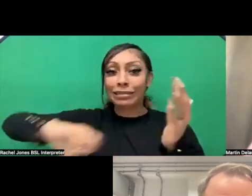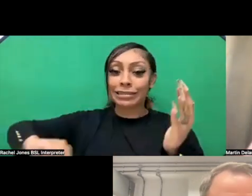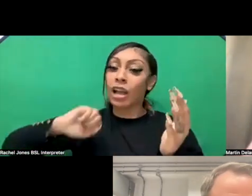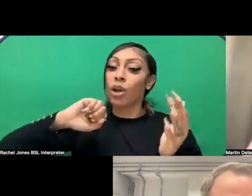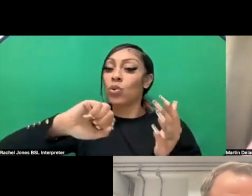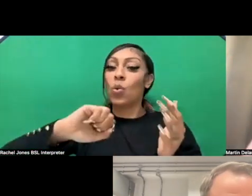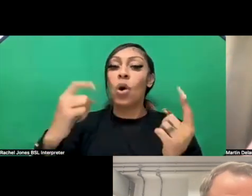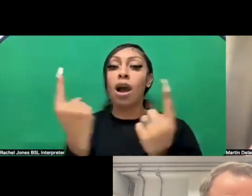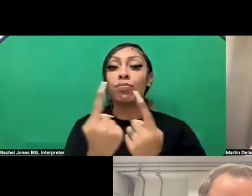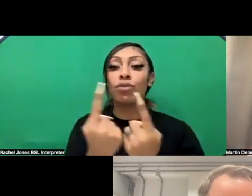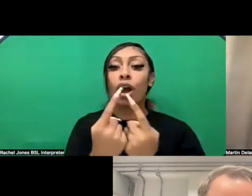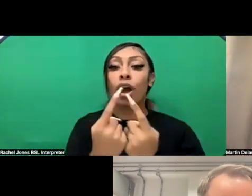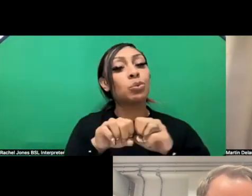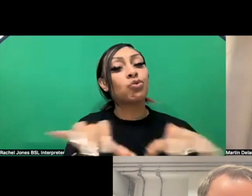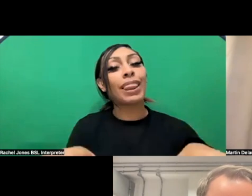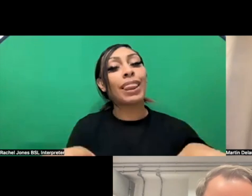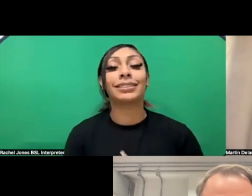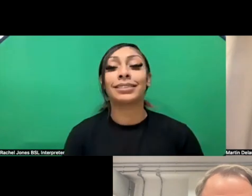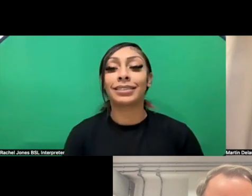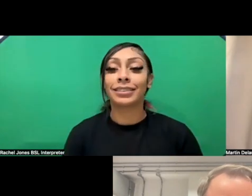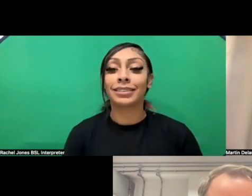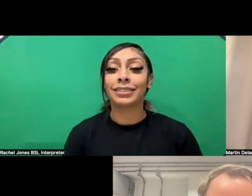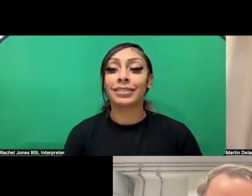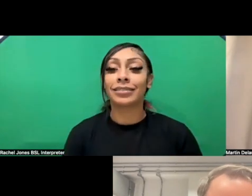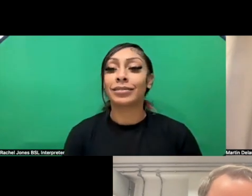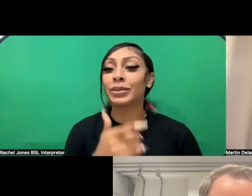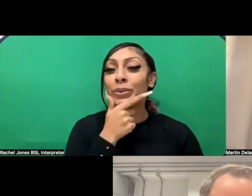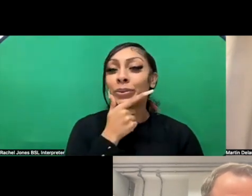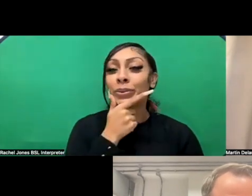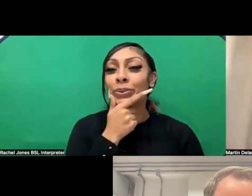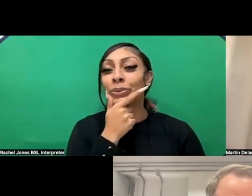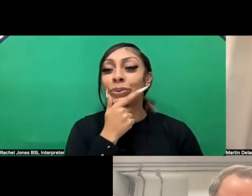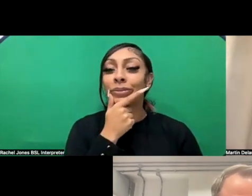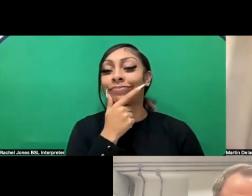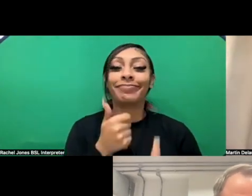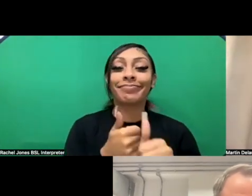release as open source? Oh, a bit of an industry technical question there, but yeah.